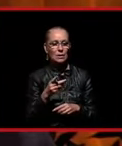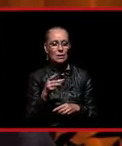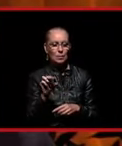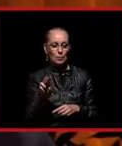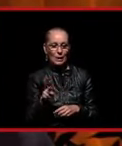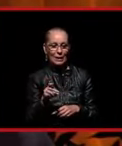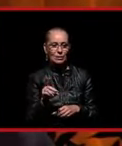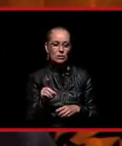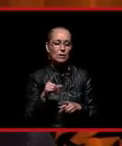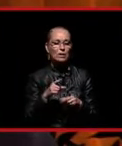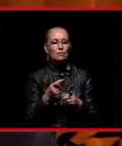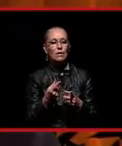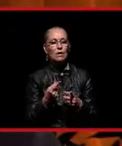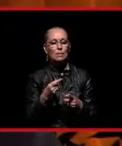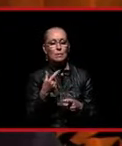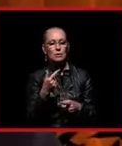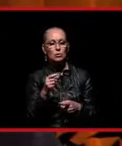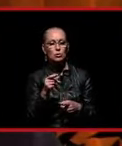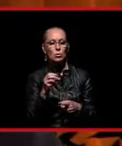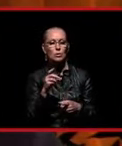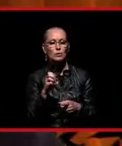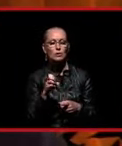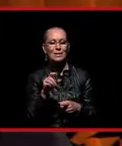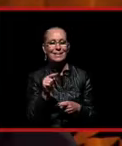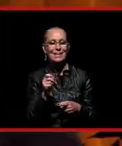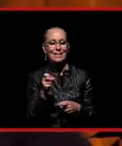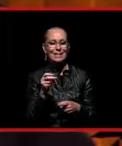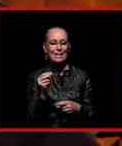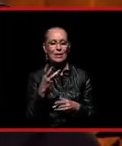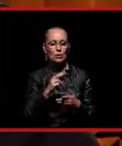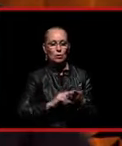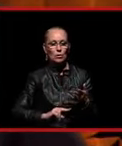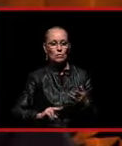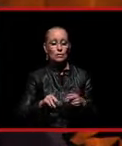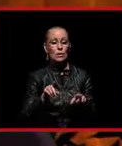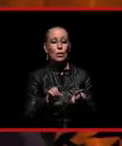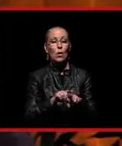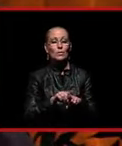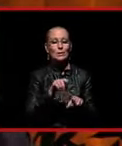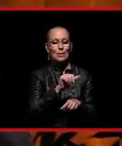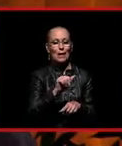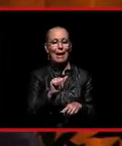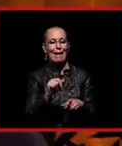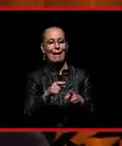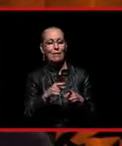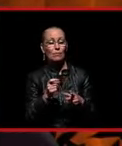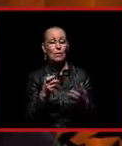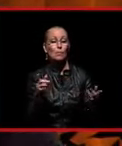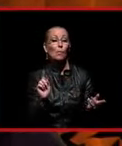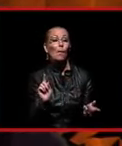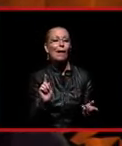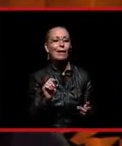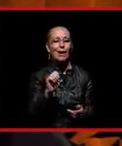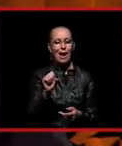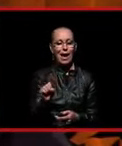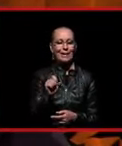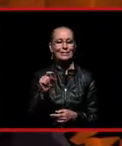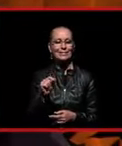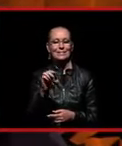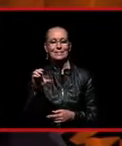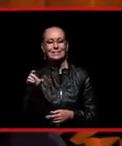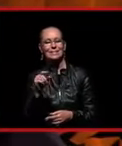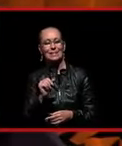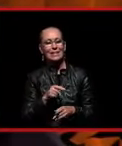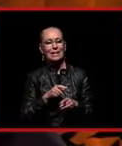University, and perhaps most impressively, an associate's degree from STCC. He practices in commercial